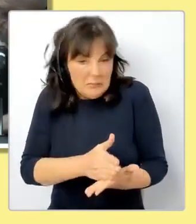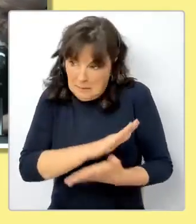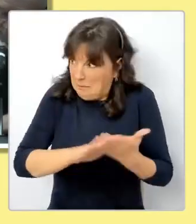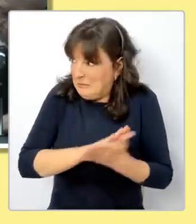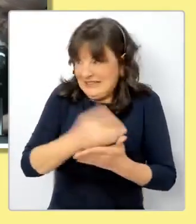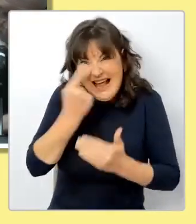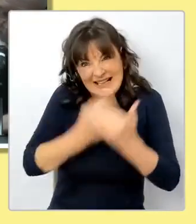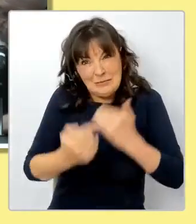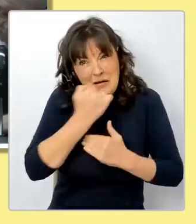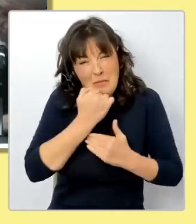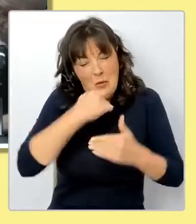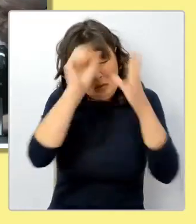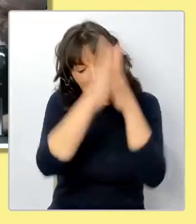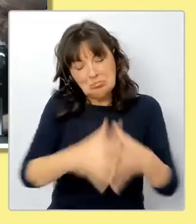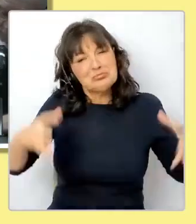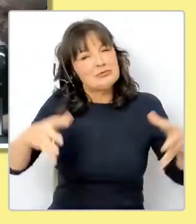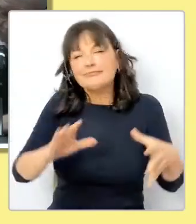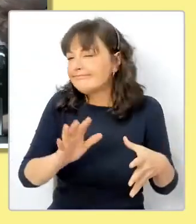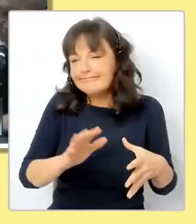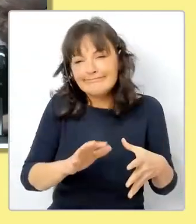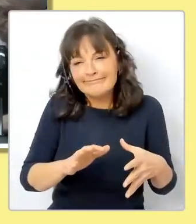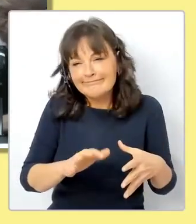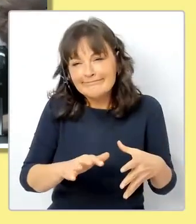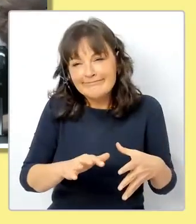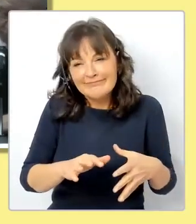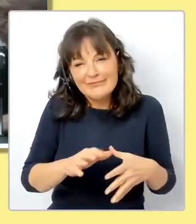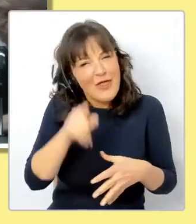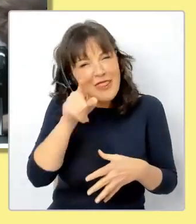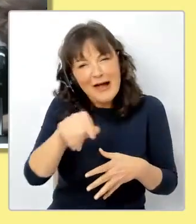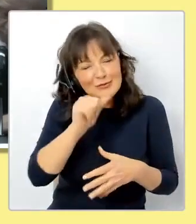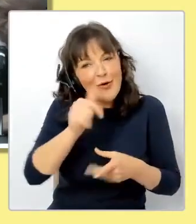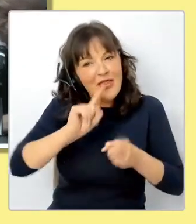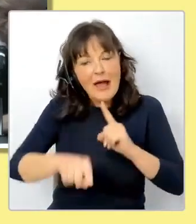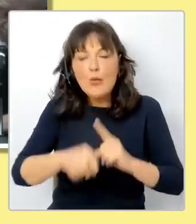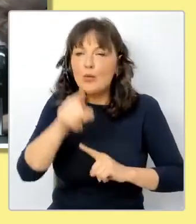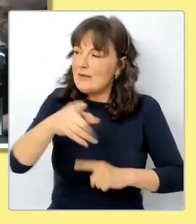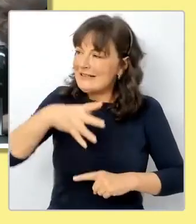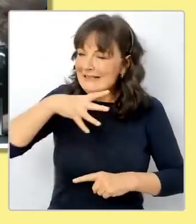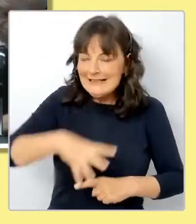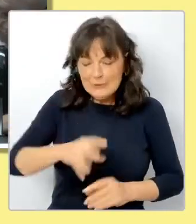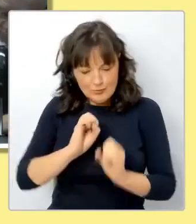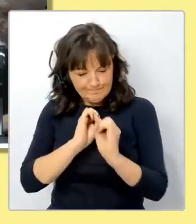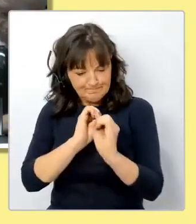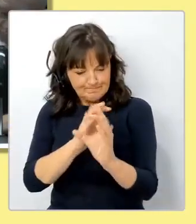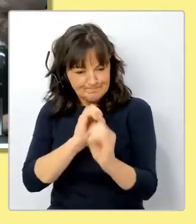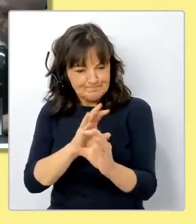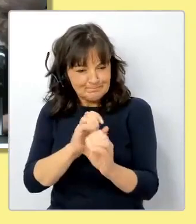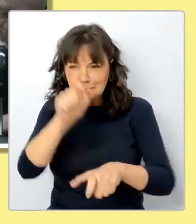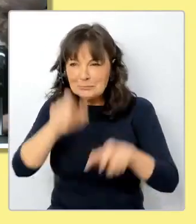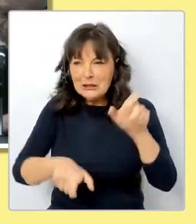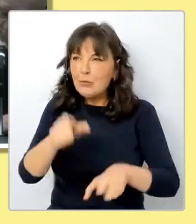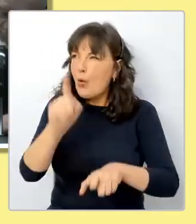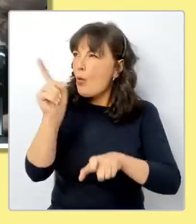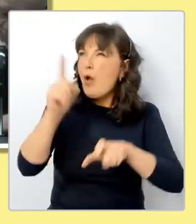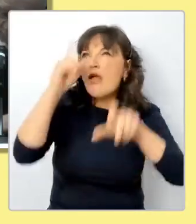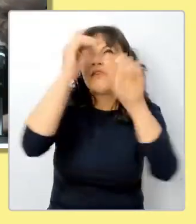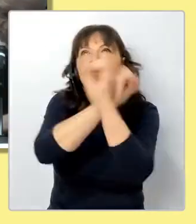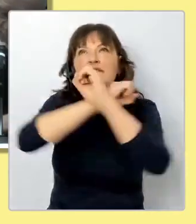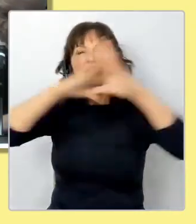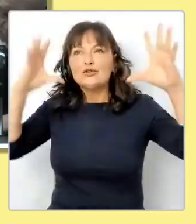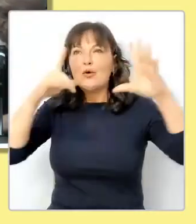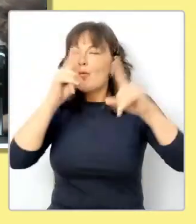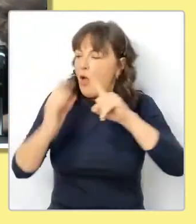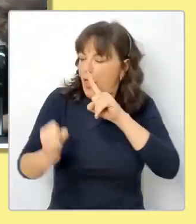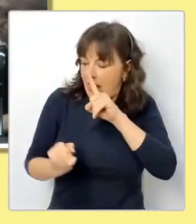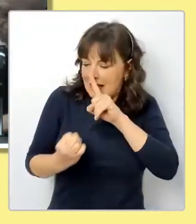we've got to do is give people a reason to vote for independence. What's the vision? What's the inspiration? Because people need